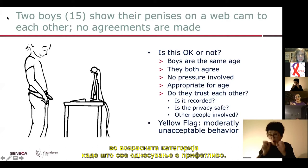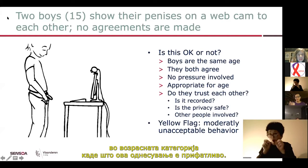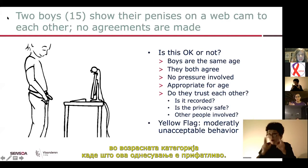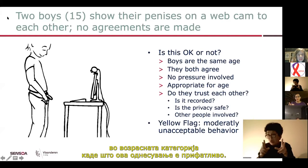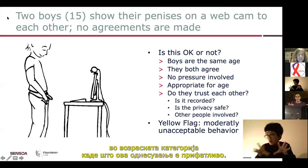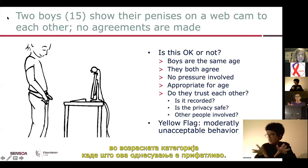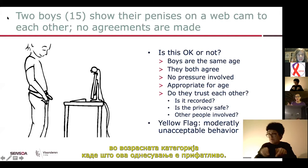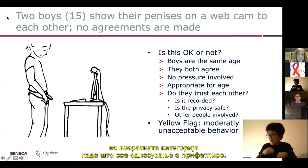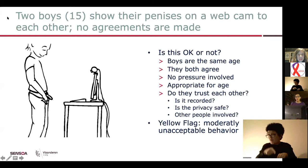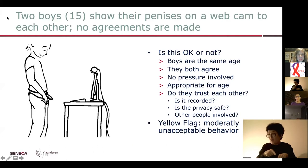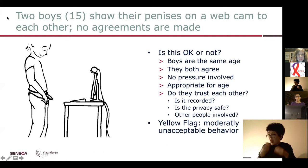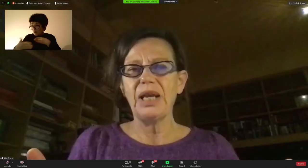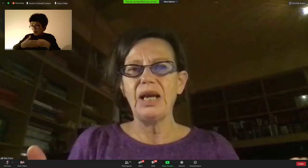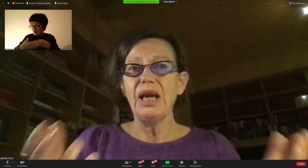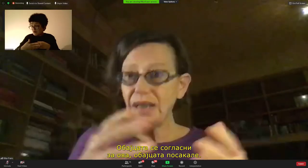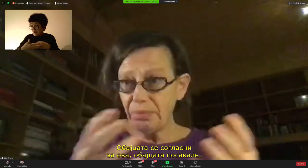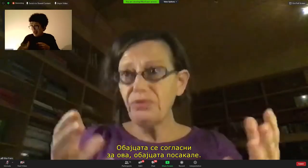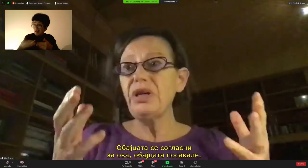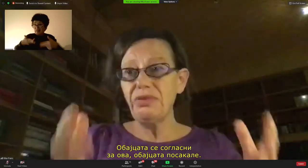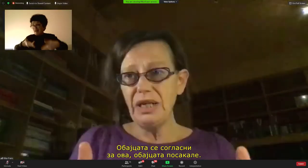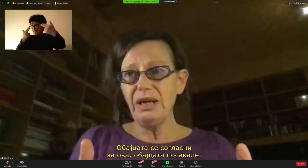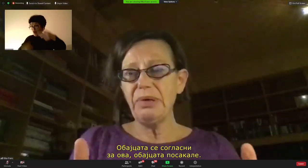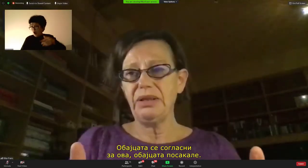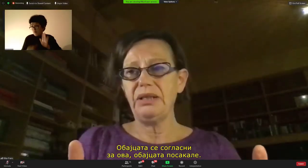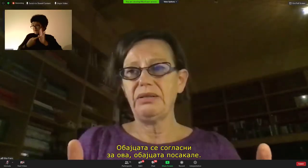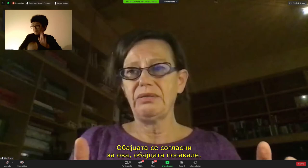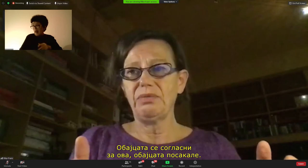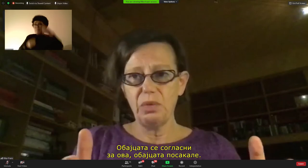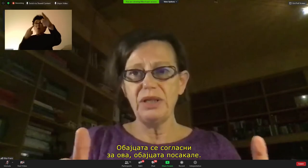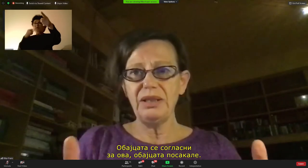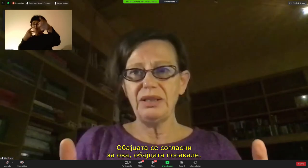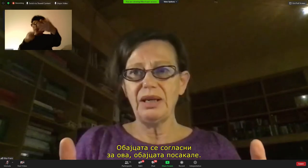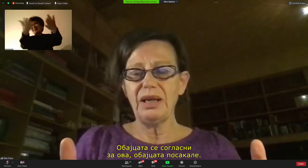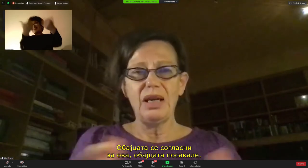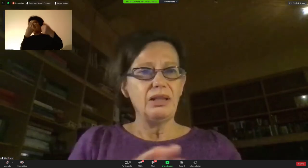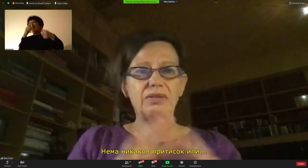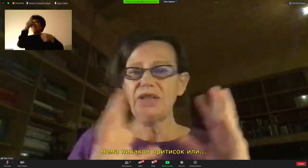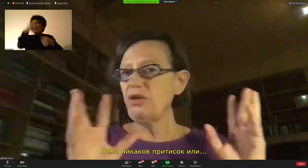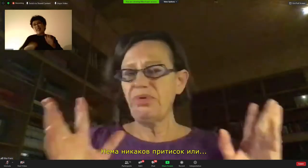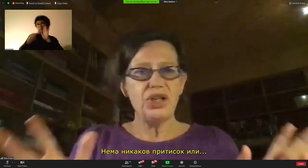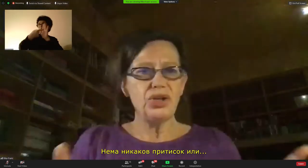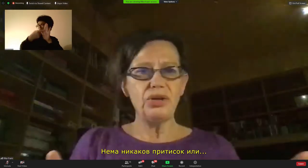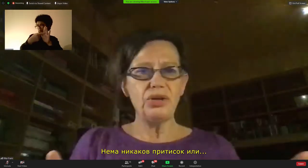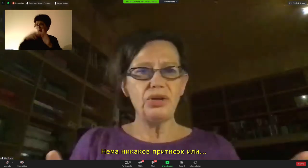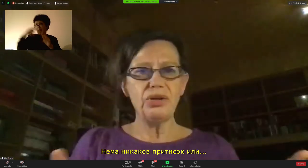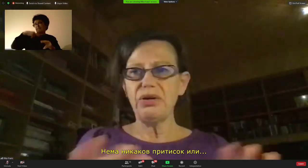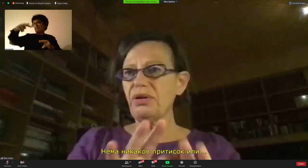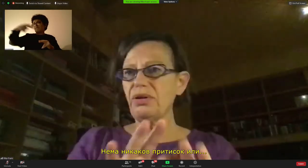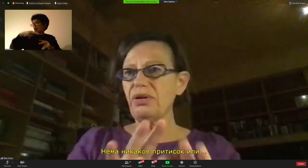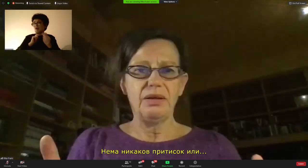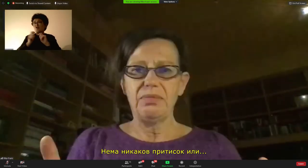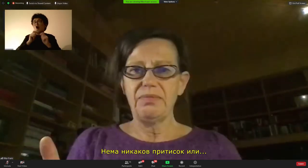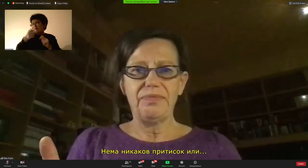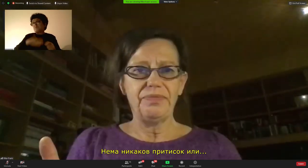this behavior is okay. They both agree about it. We want it. There is no pressure or